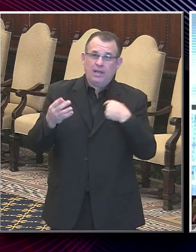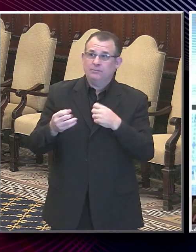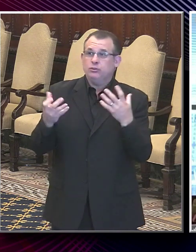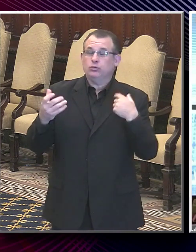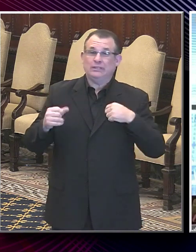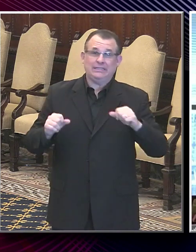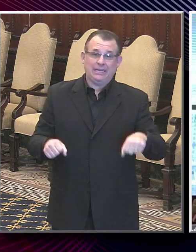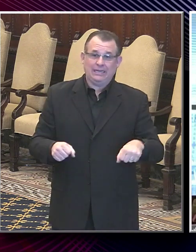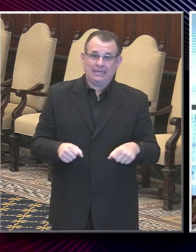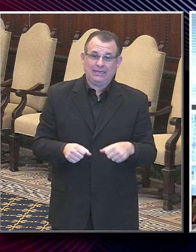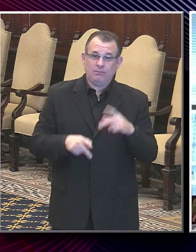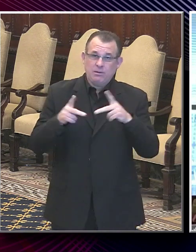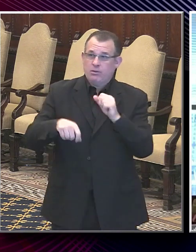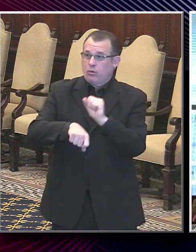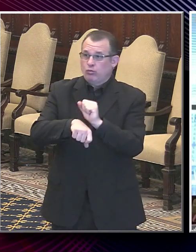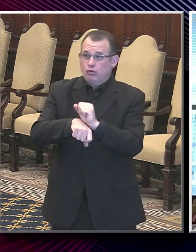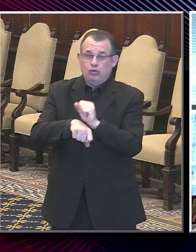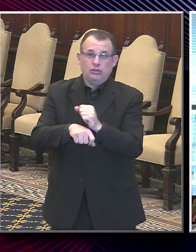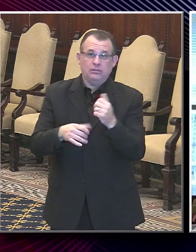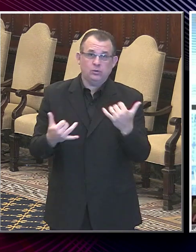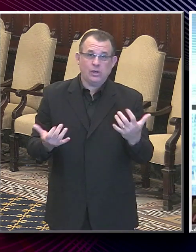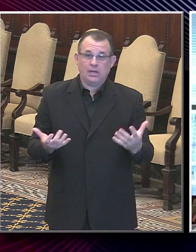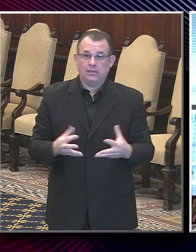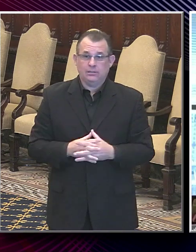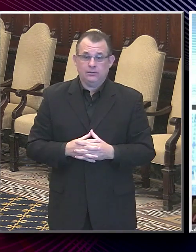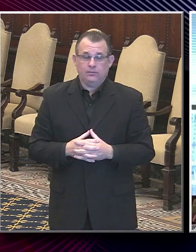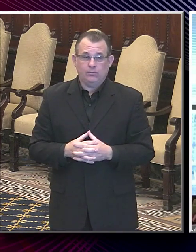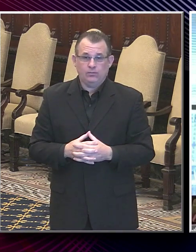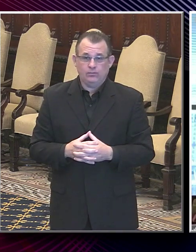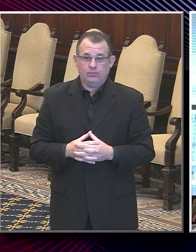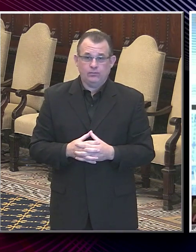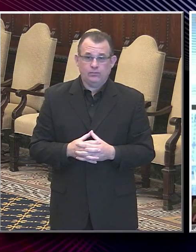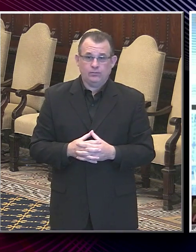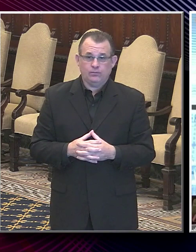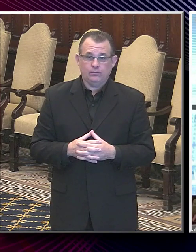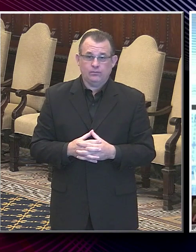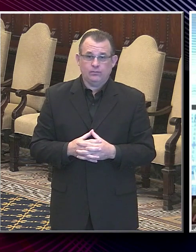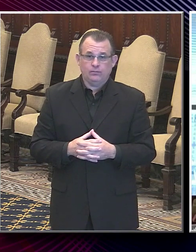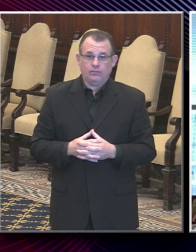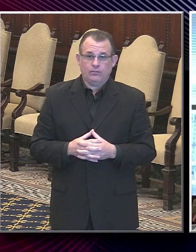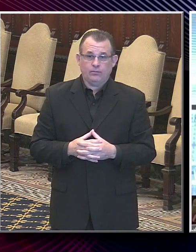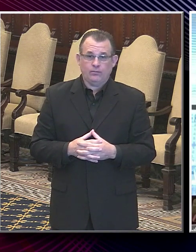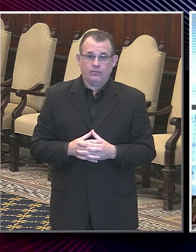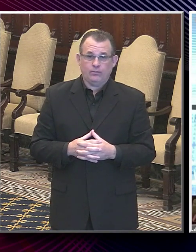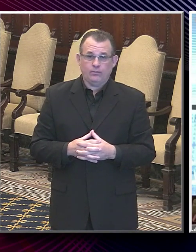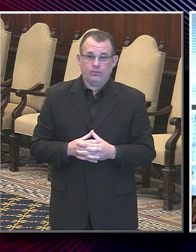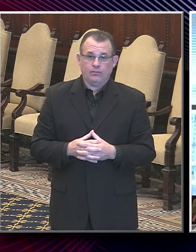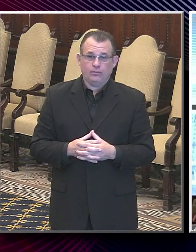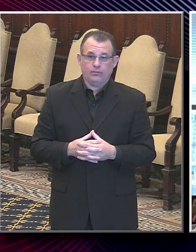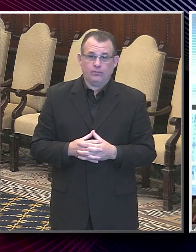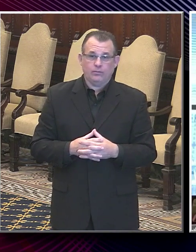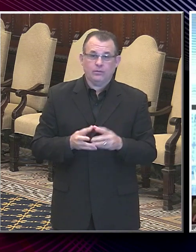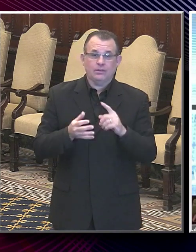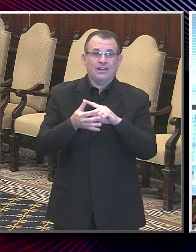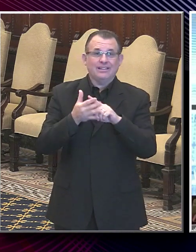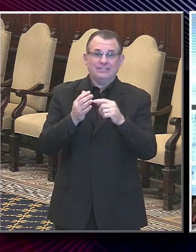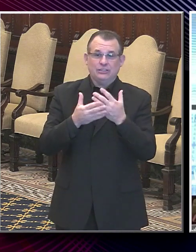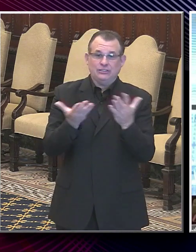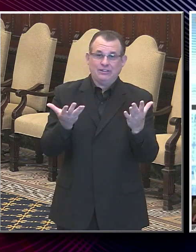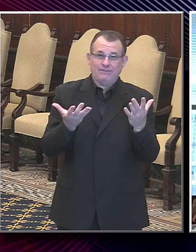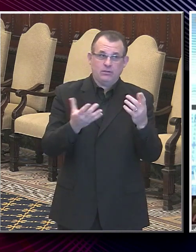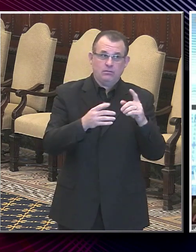did today. So we have made progress in some of those regulatory reviews, and courts are certainly beginning to open. But I'm not